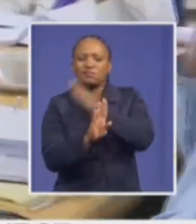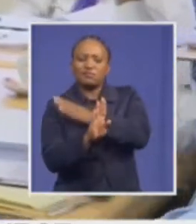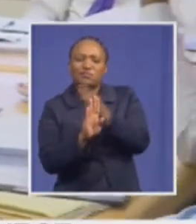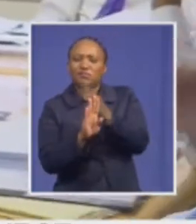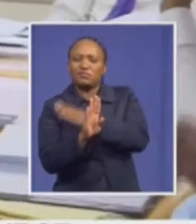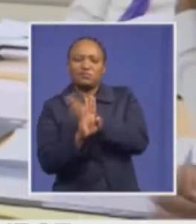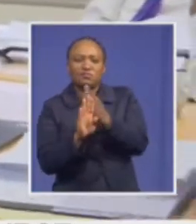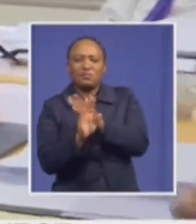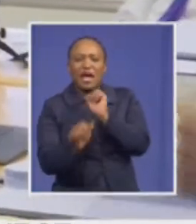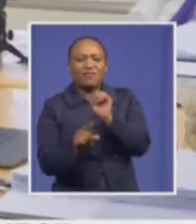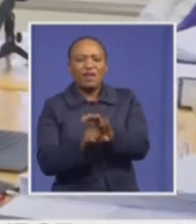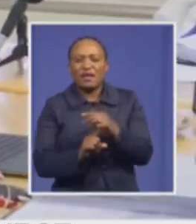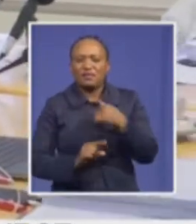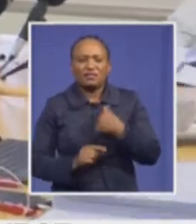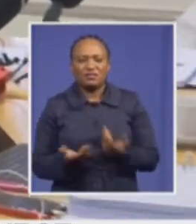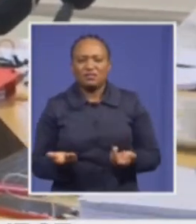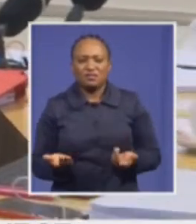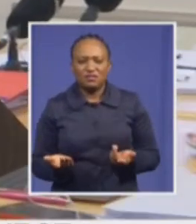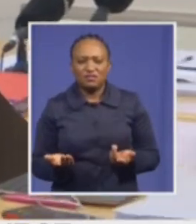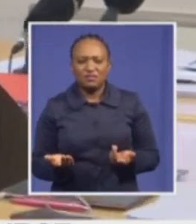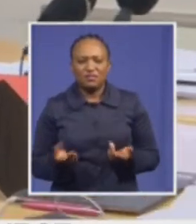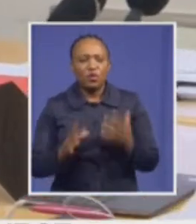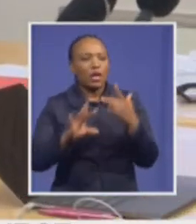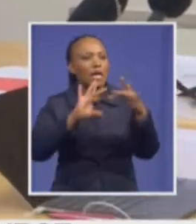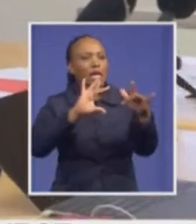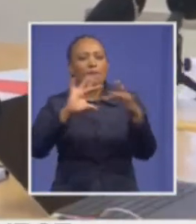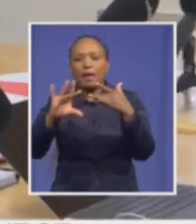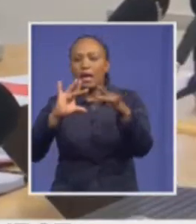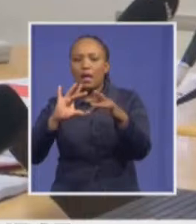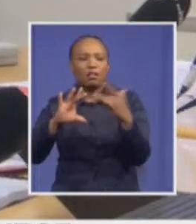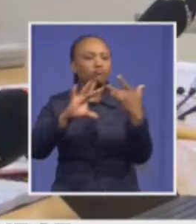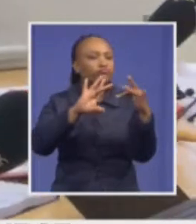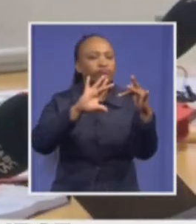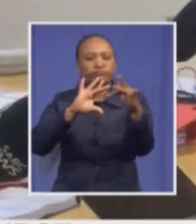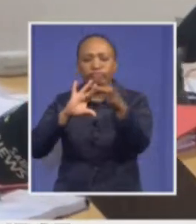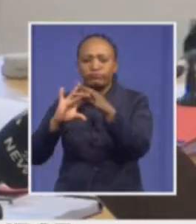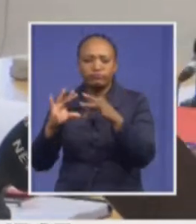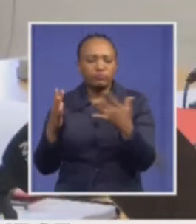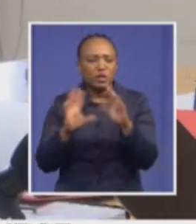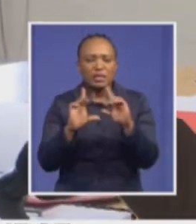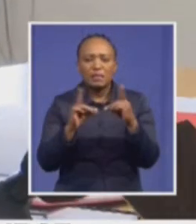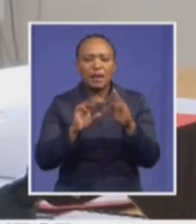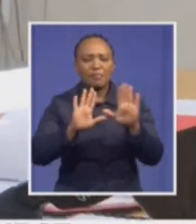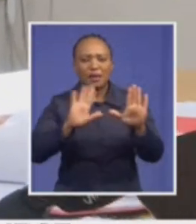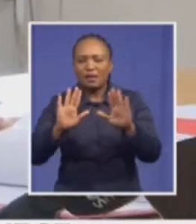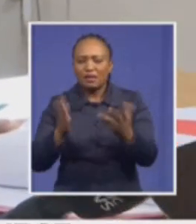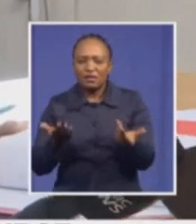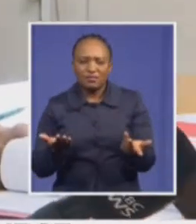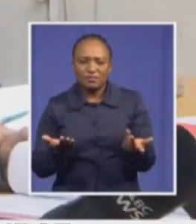being exchanged in another level at another department. But it's with the business department,